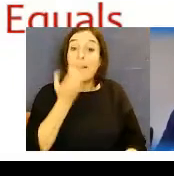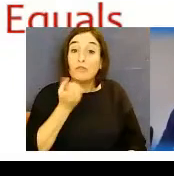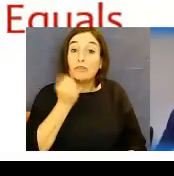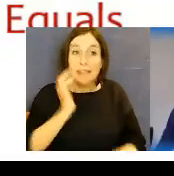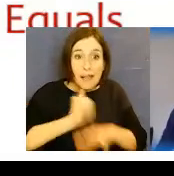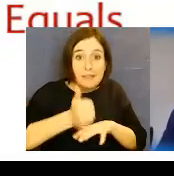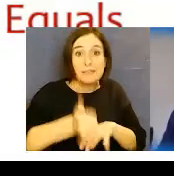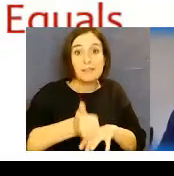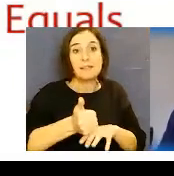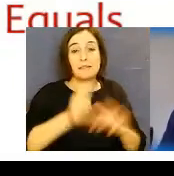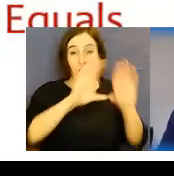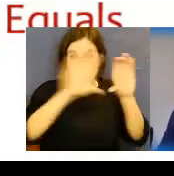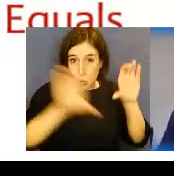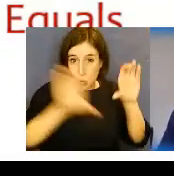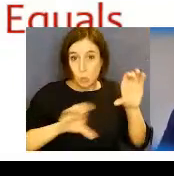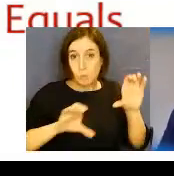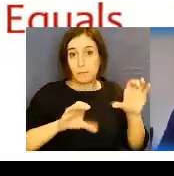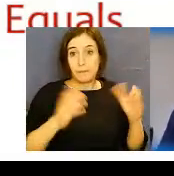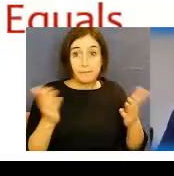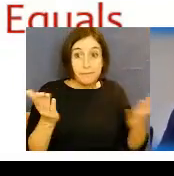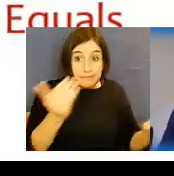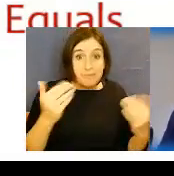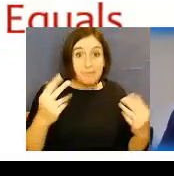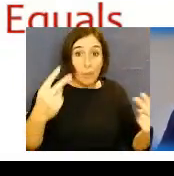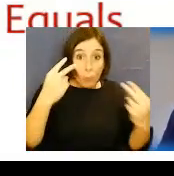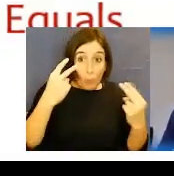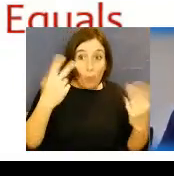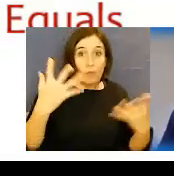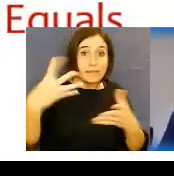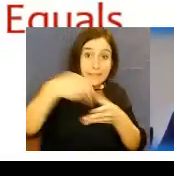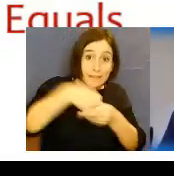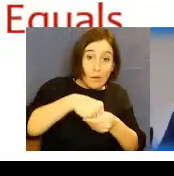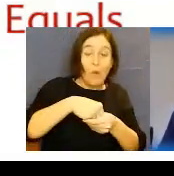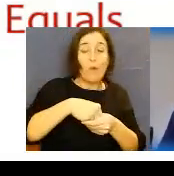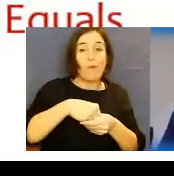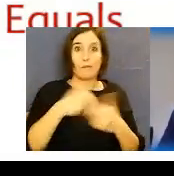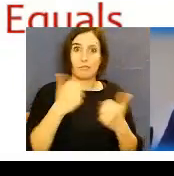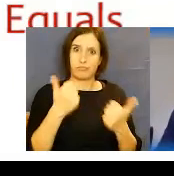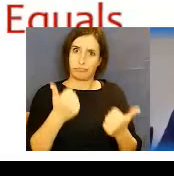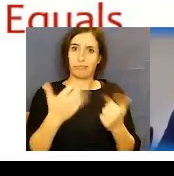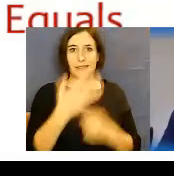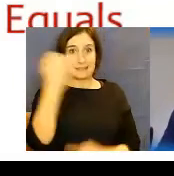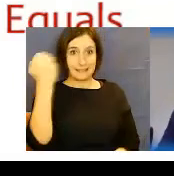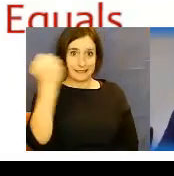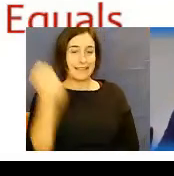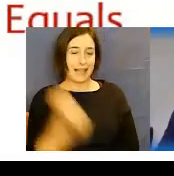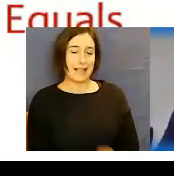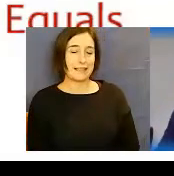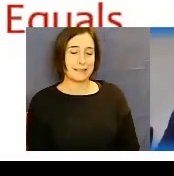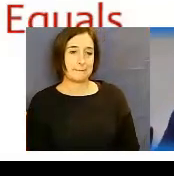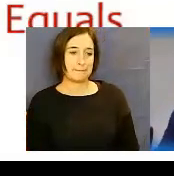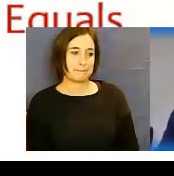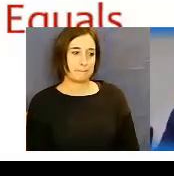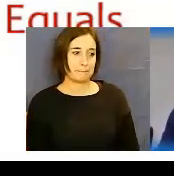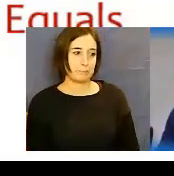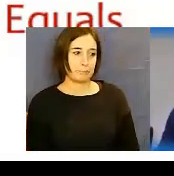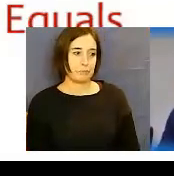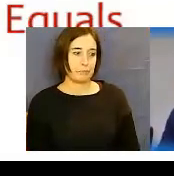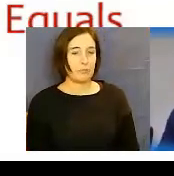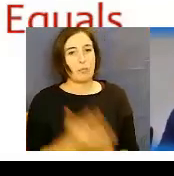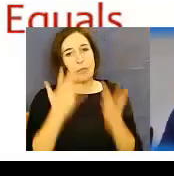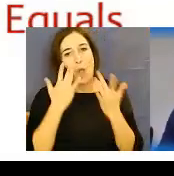engaging actively, you know, in on online fitness sessions, which have been really, really successful. Obviously there's around issues around